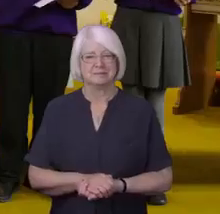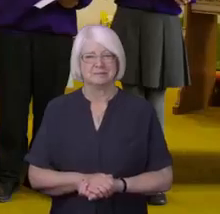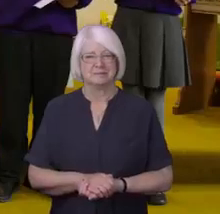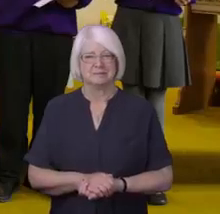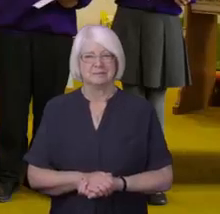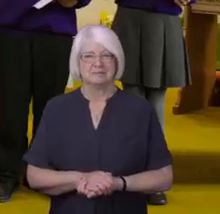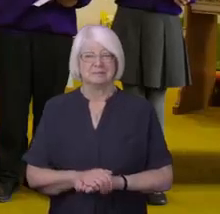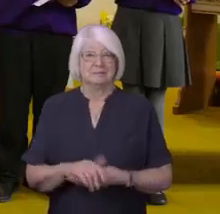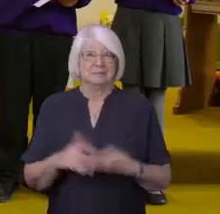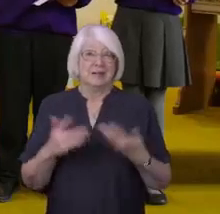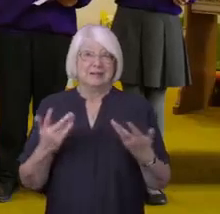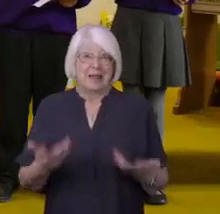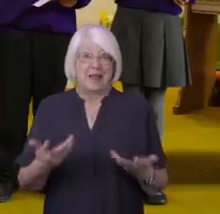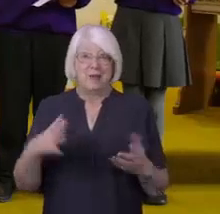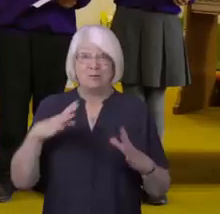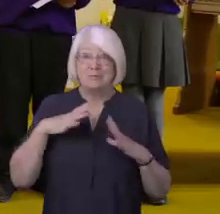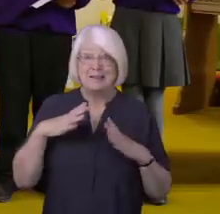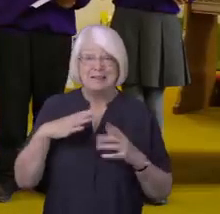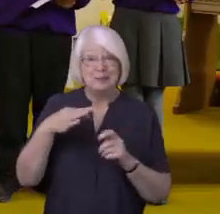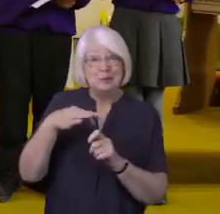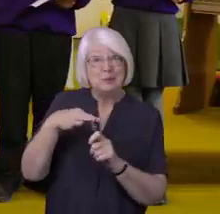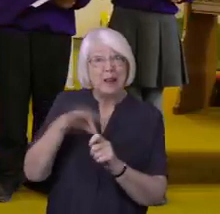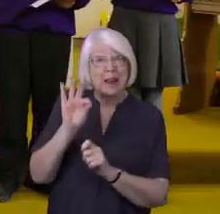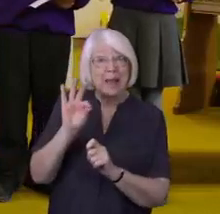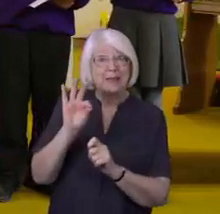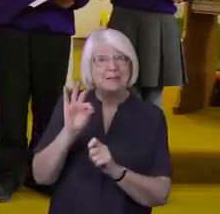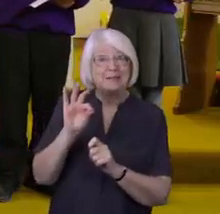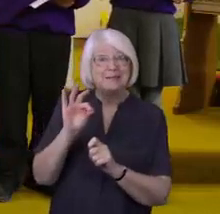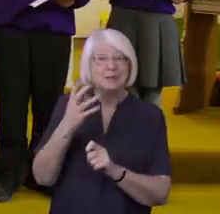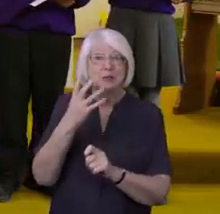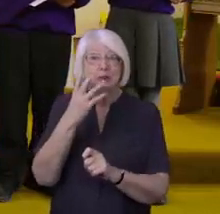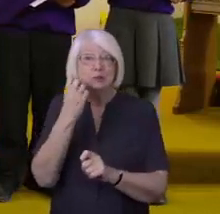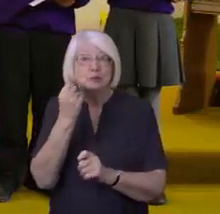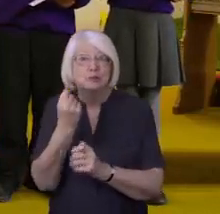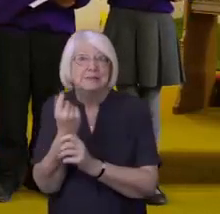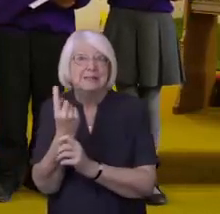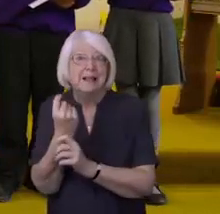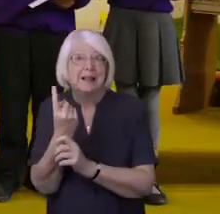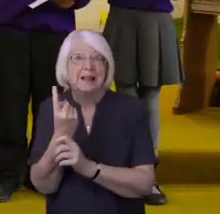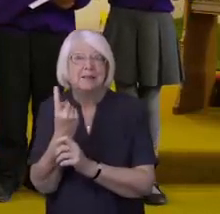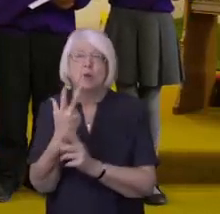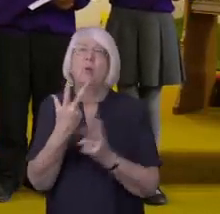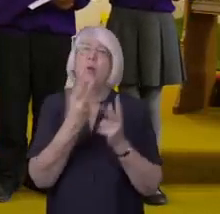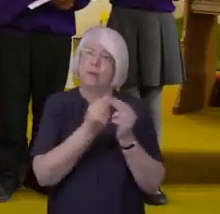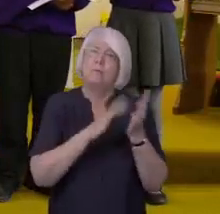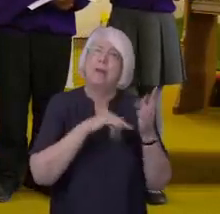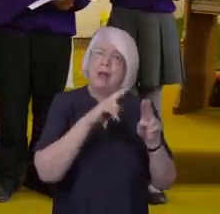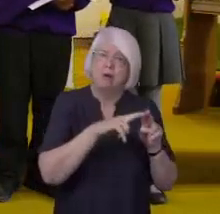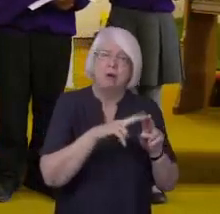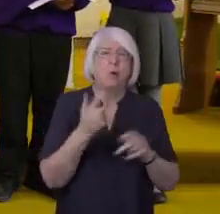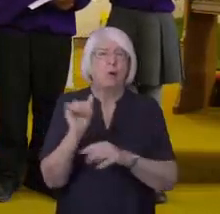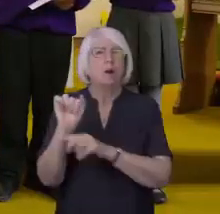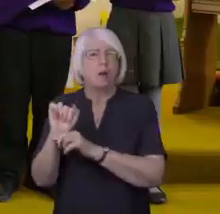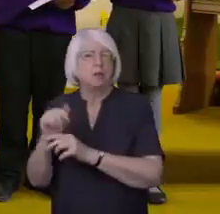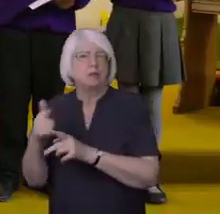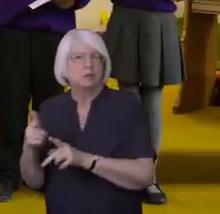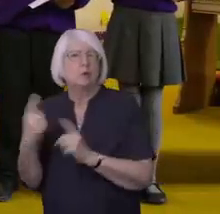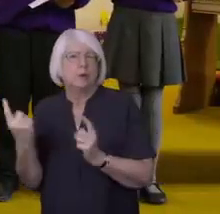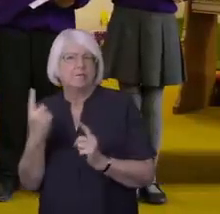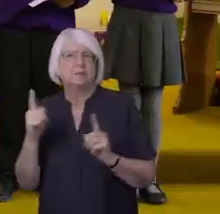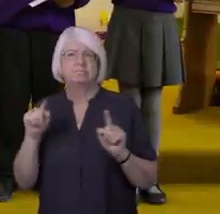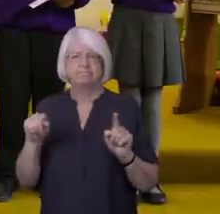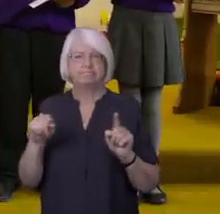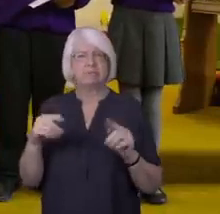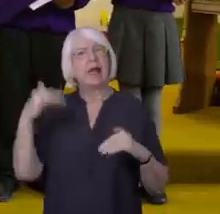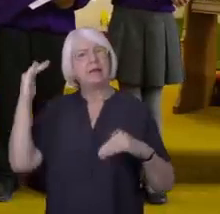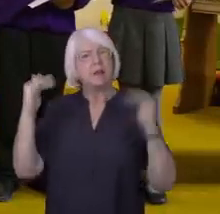We are now ready to light our Christingles. So with your parents or your guardian, take a hold of your Christingle and light